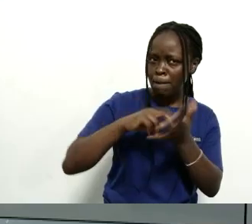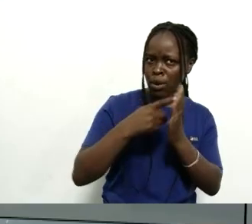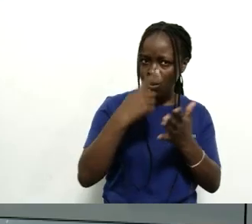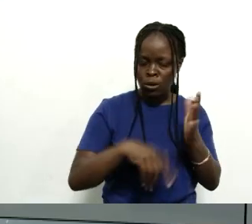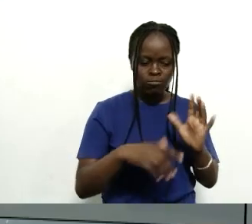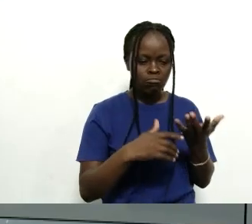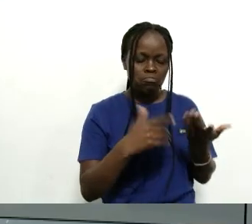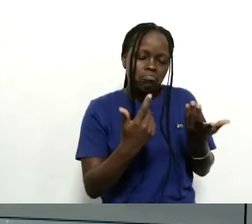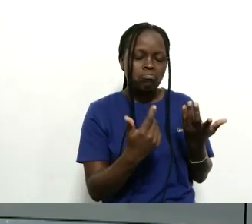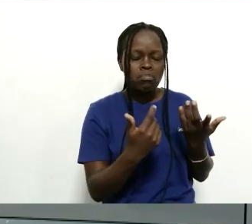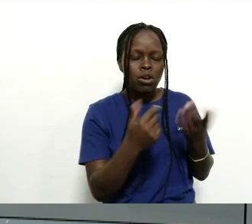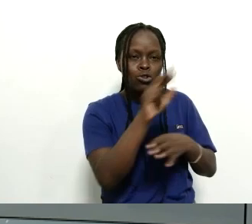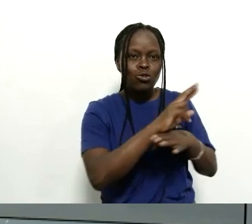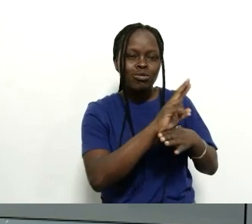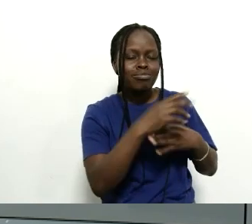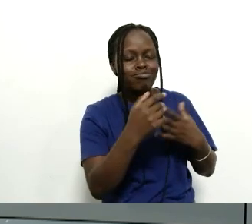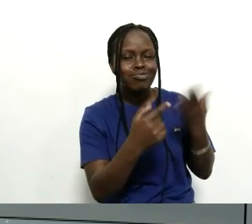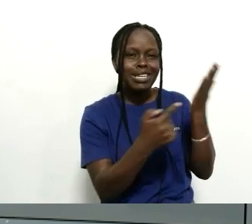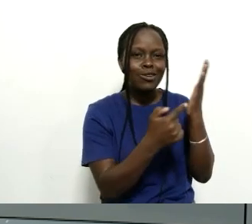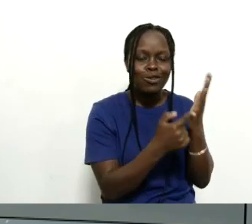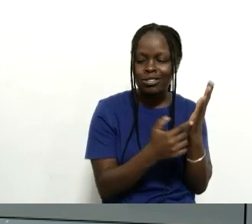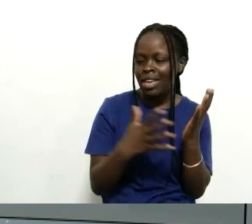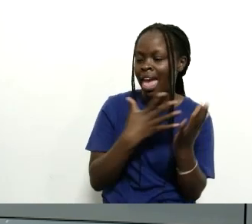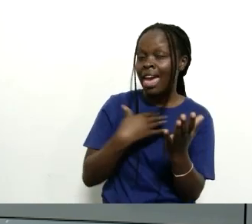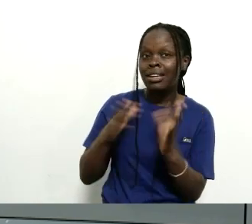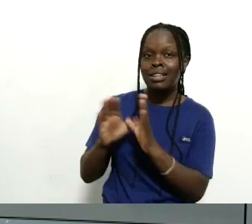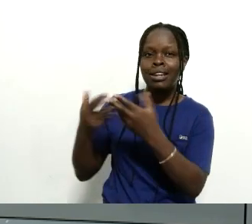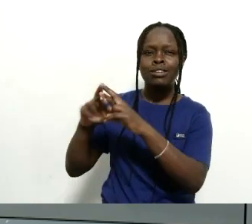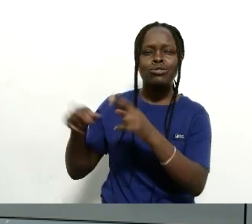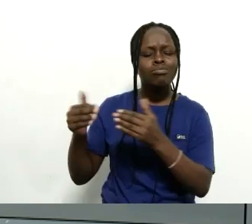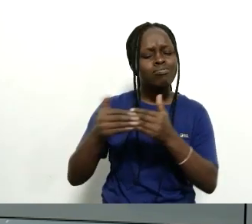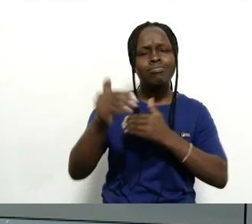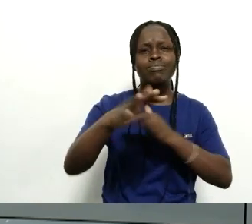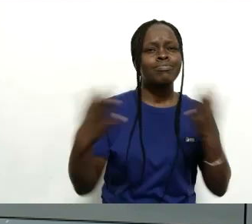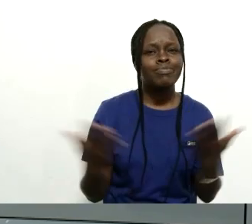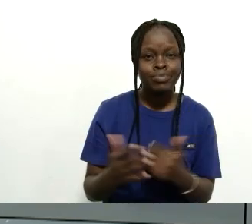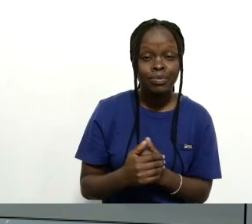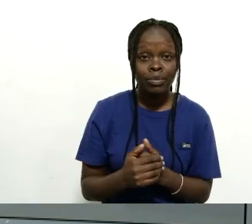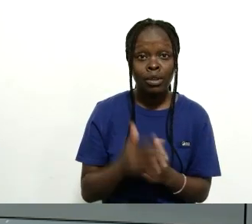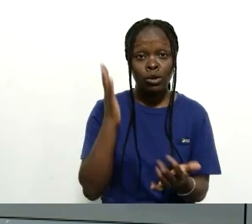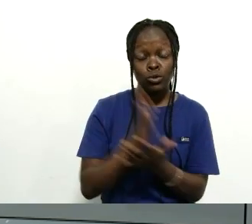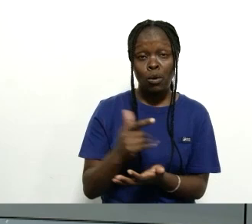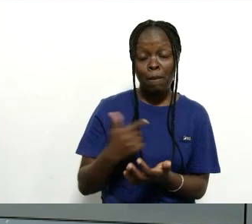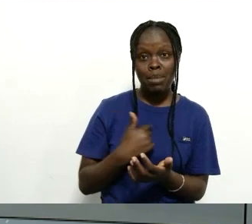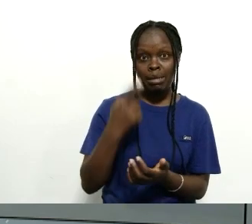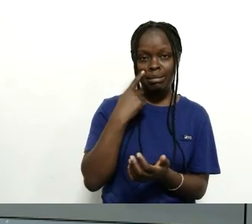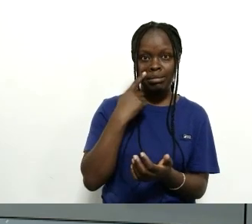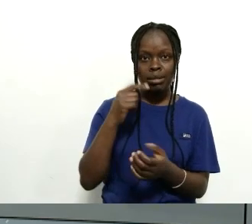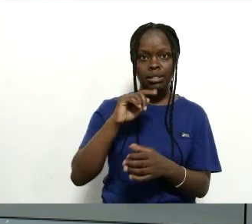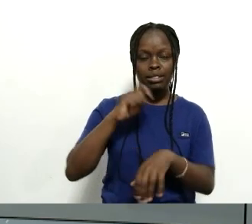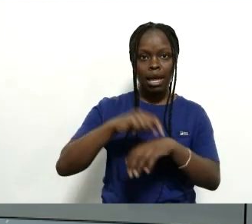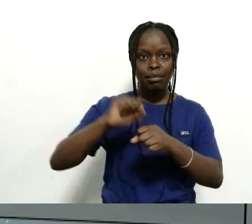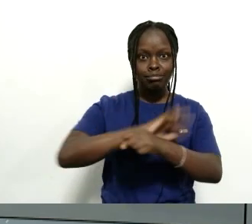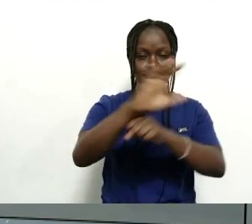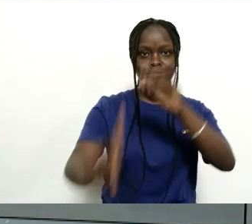production. Well, it seems like we're almost out of time. And I think I'd like to ask each one of you in 1 minute or less to tell us, where do you see